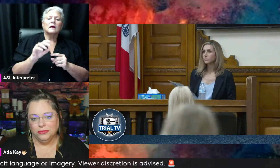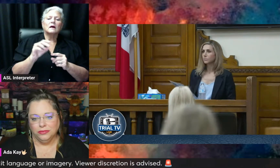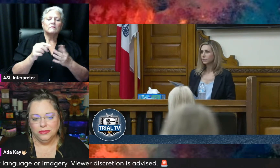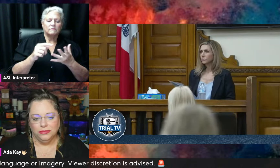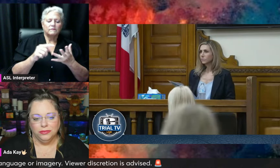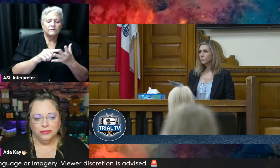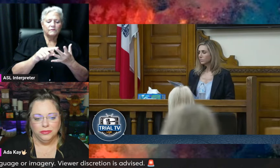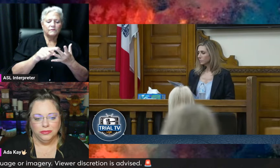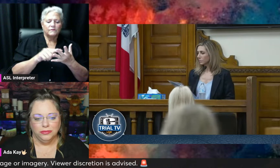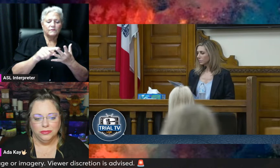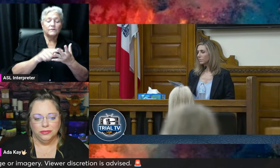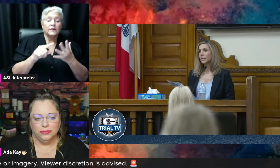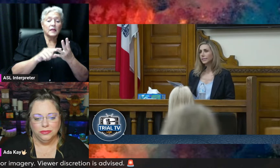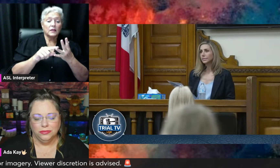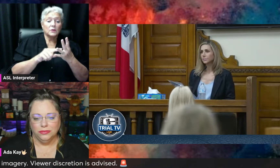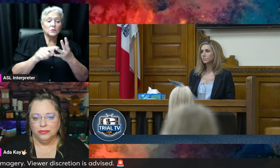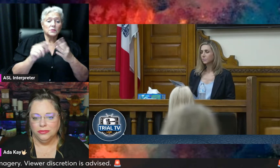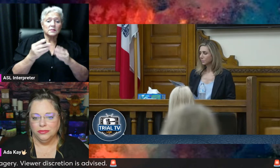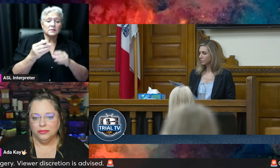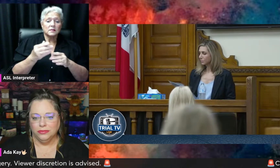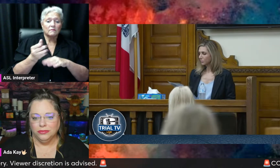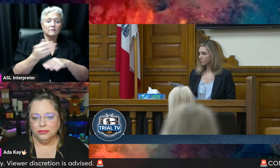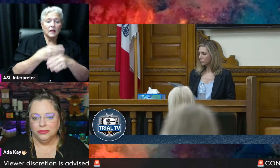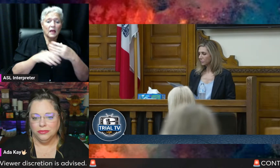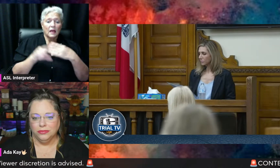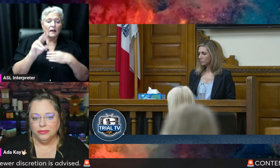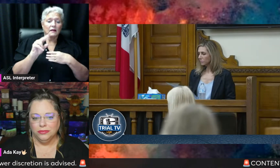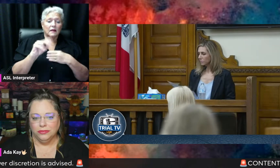Yes. The narrowness of the blade? Yes.